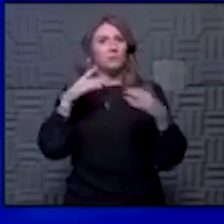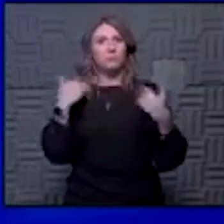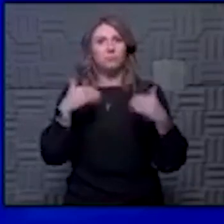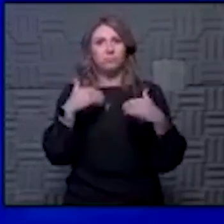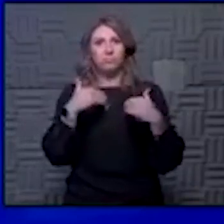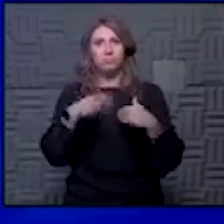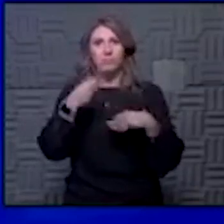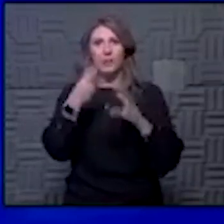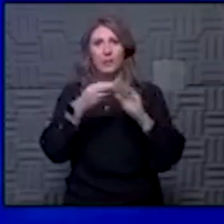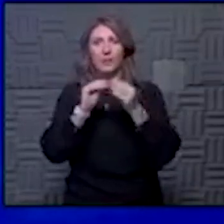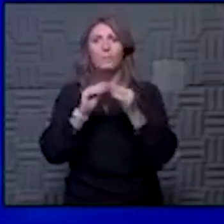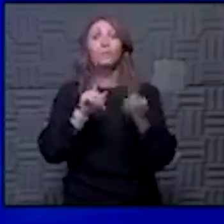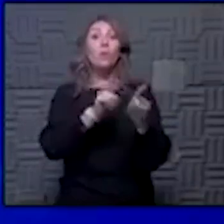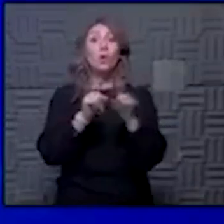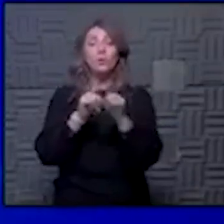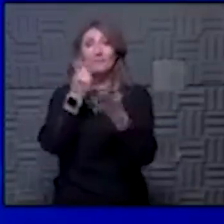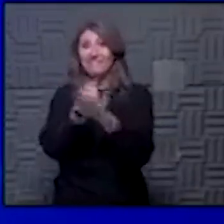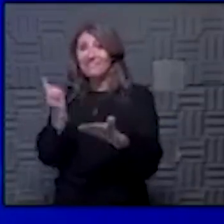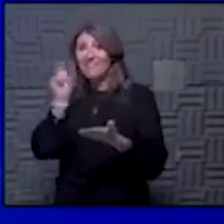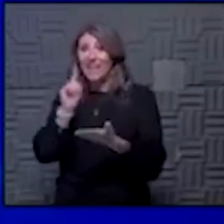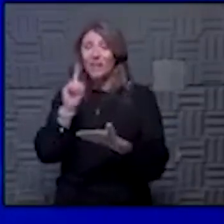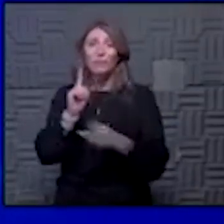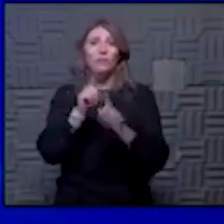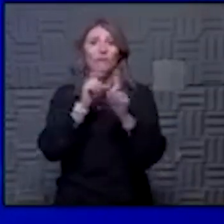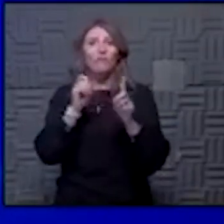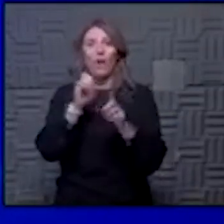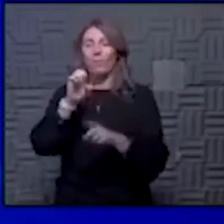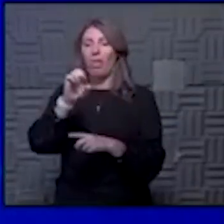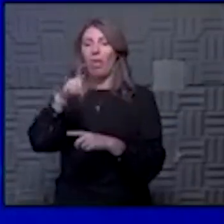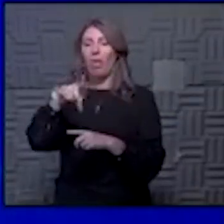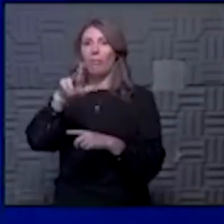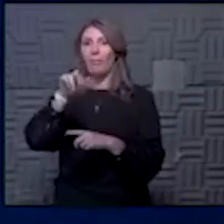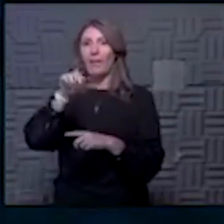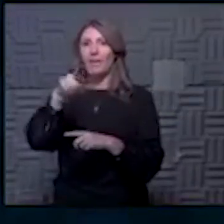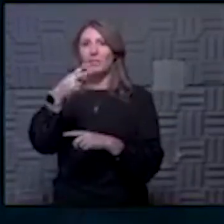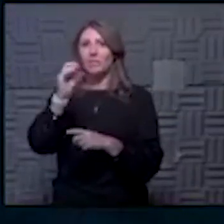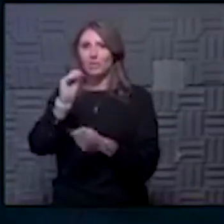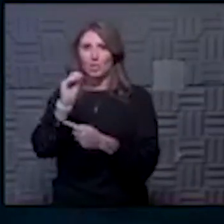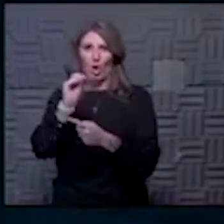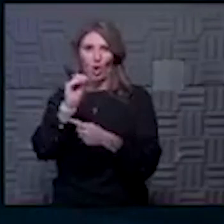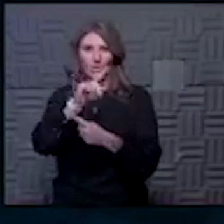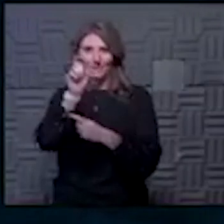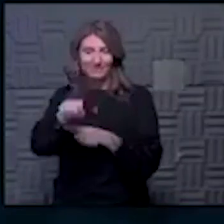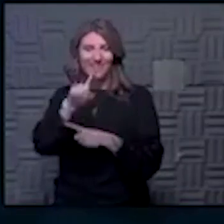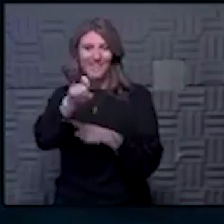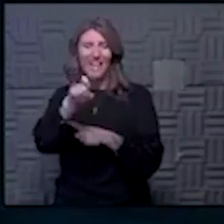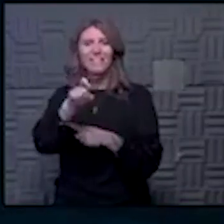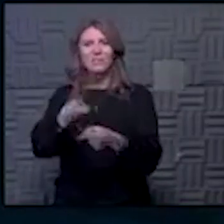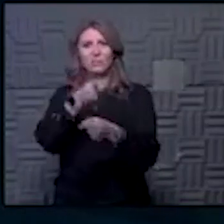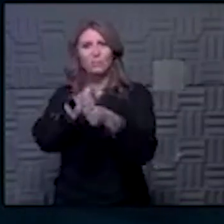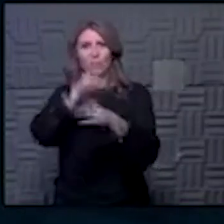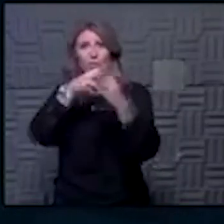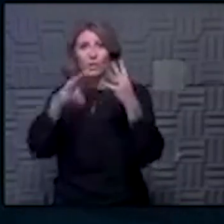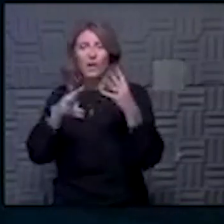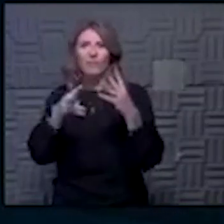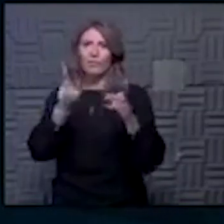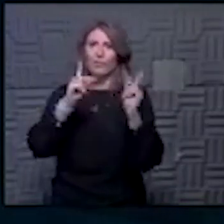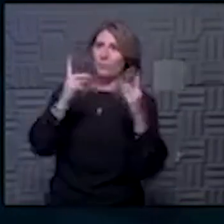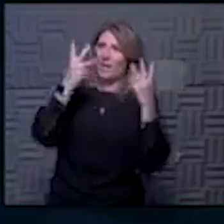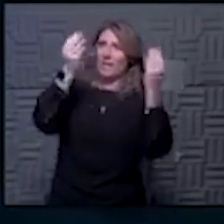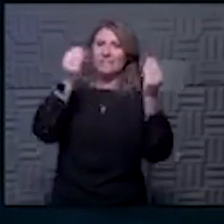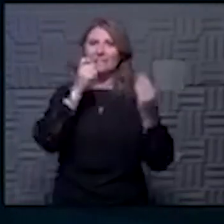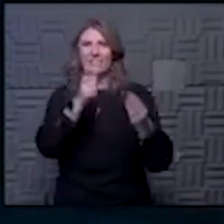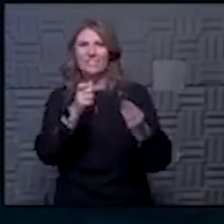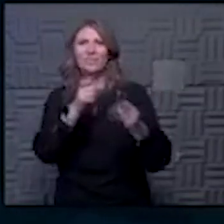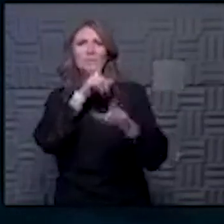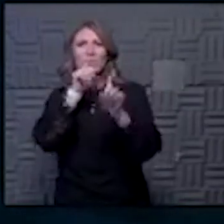quoted some numbers from El Paso, and I think I didn't say it exactly as I should have. This is the correct graph for those of you that may be out there. It's a